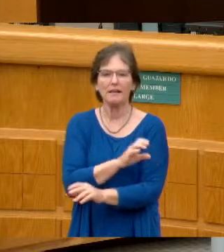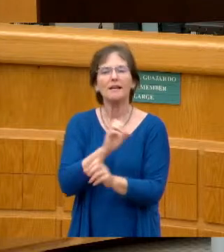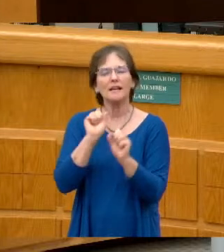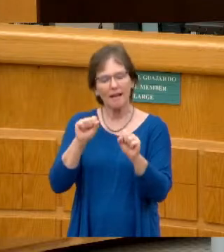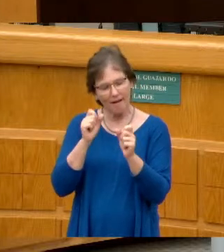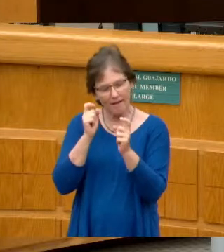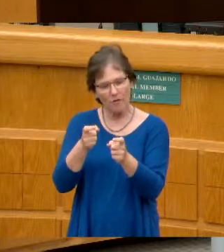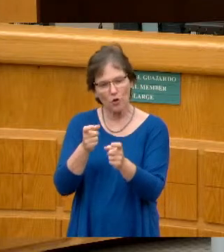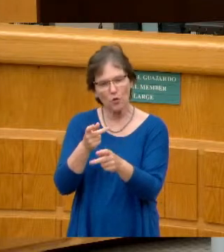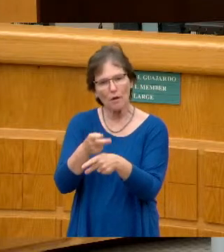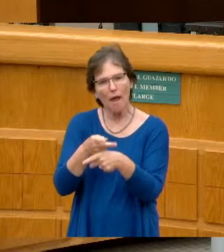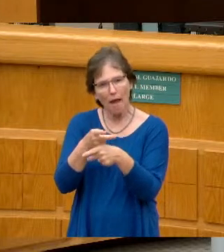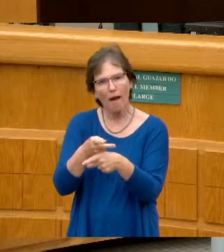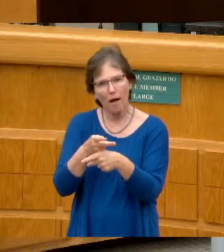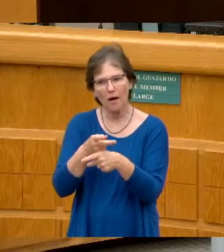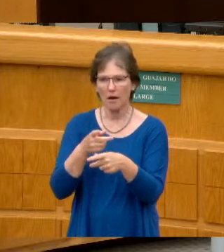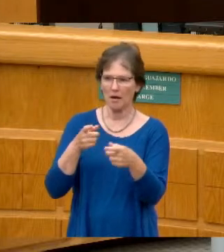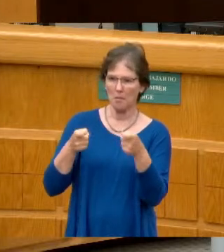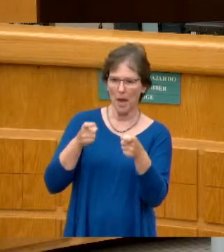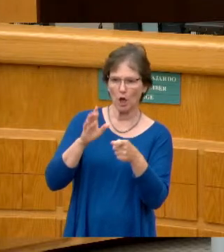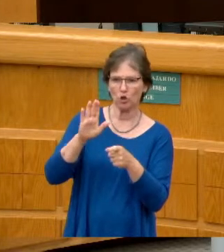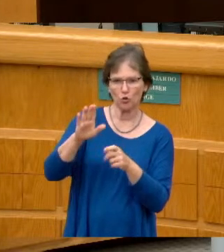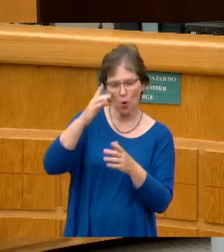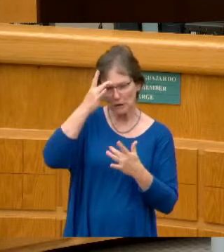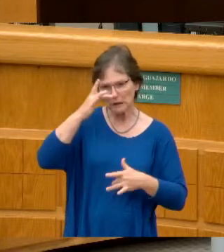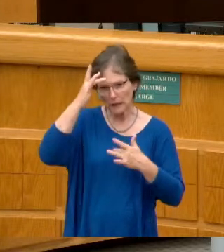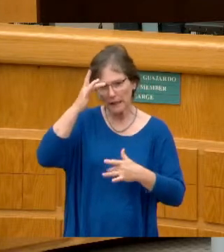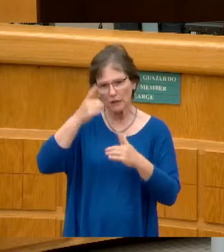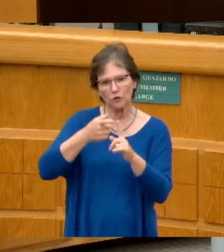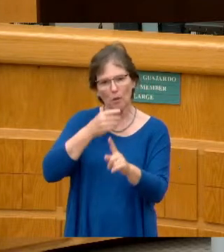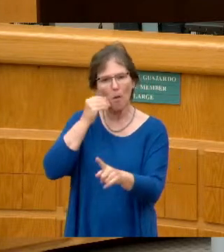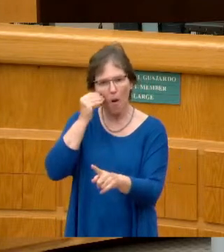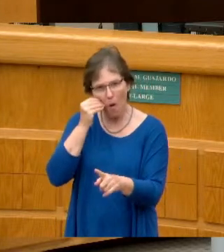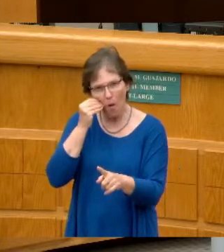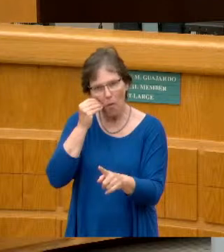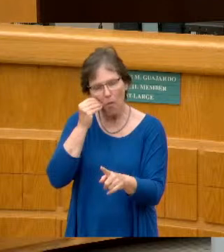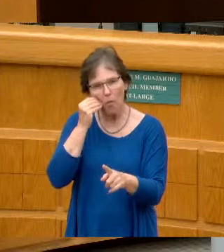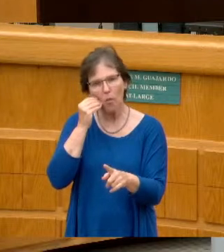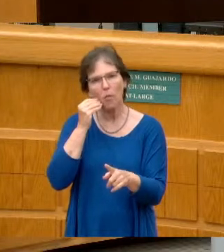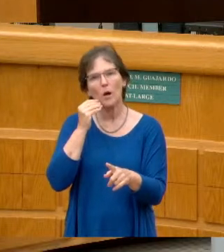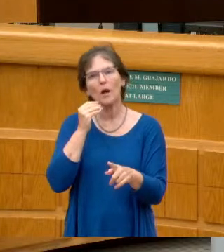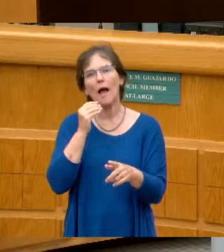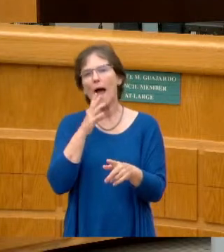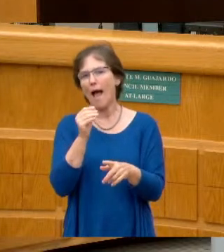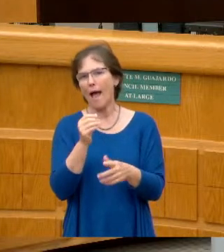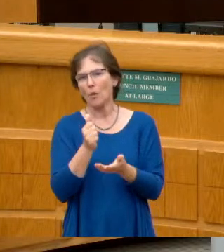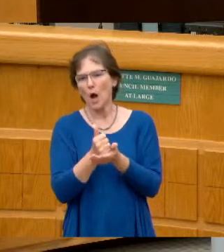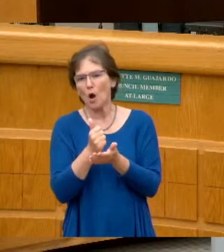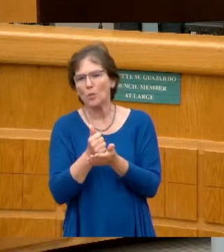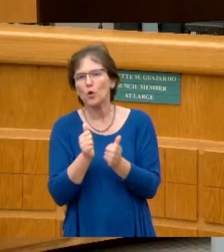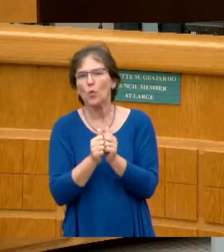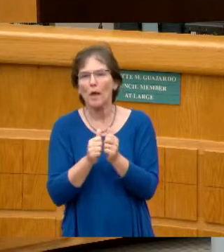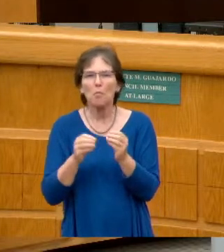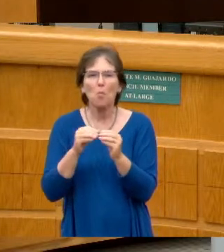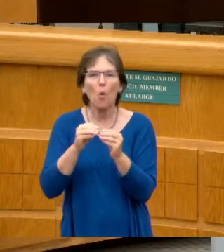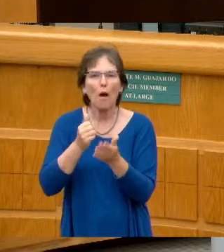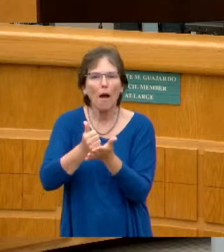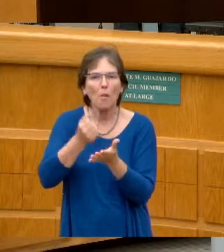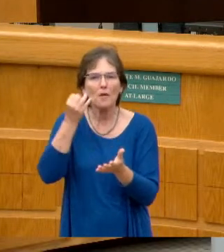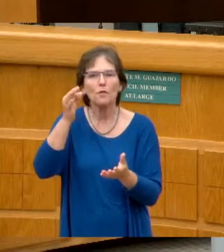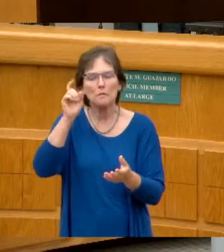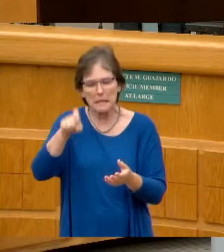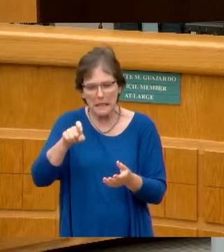is a tremendous feat, and we're so proud of having established this COVID-free clinic in our community, because it is a tremendous